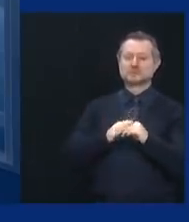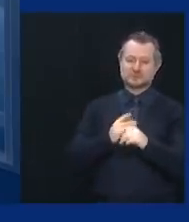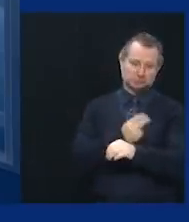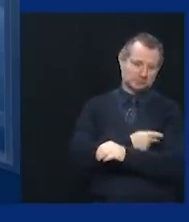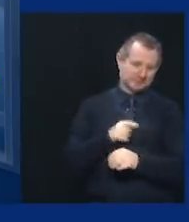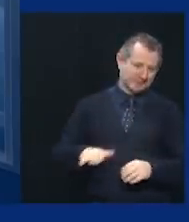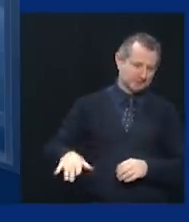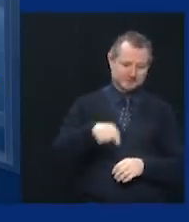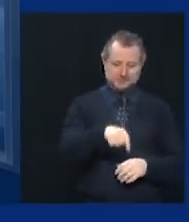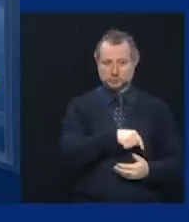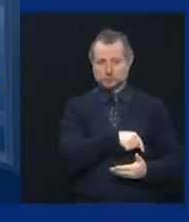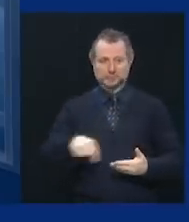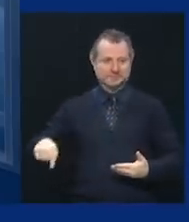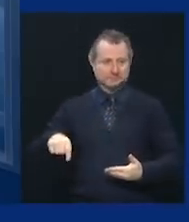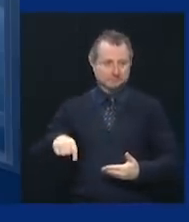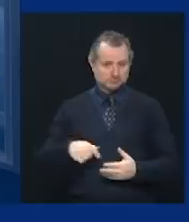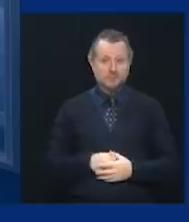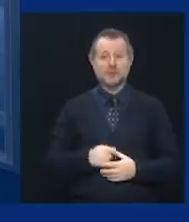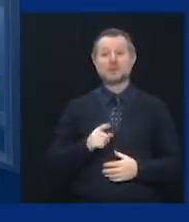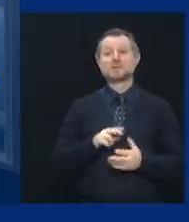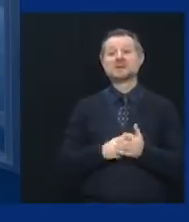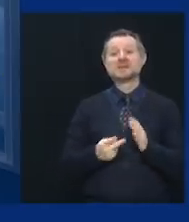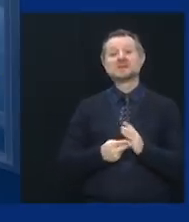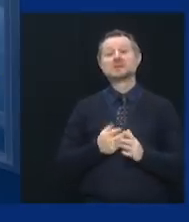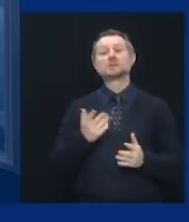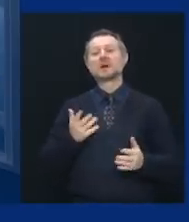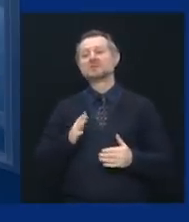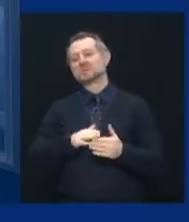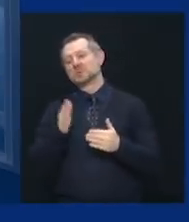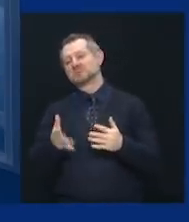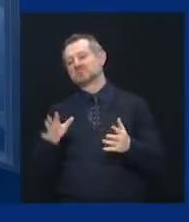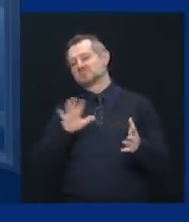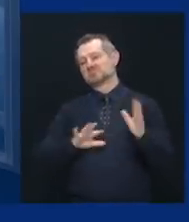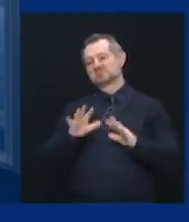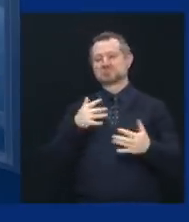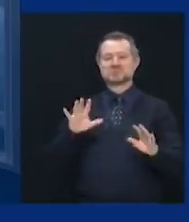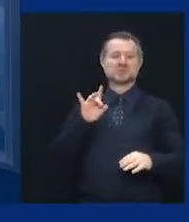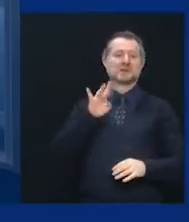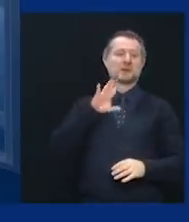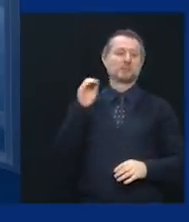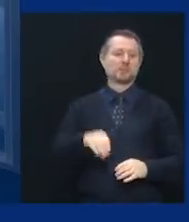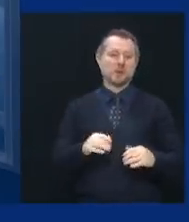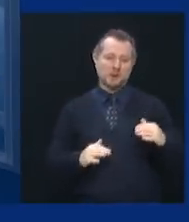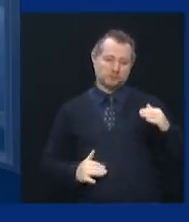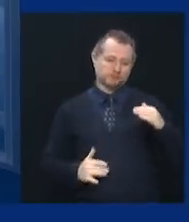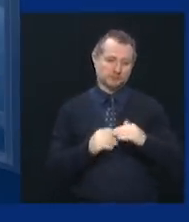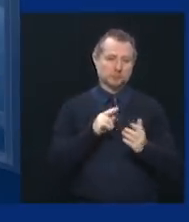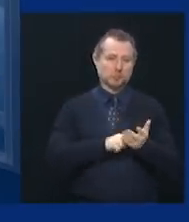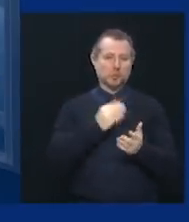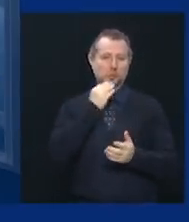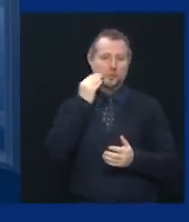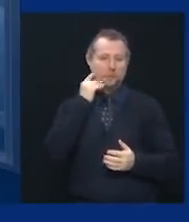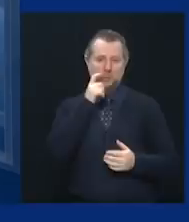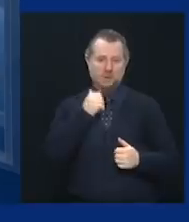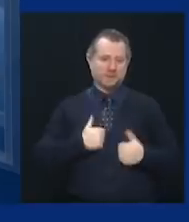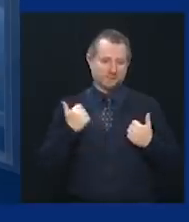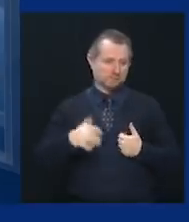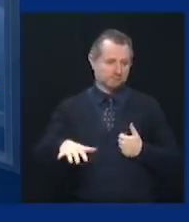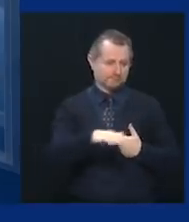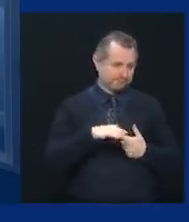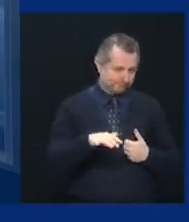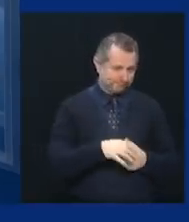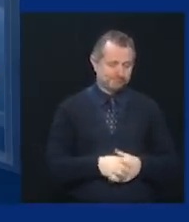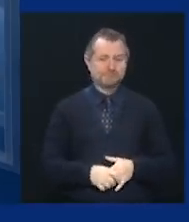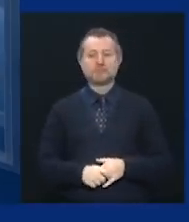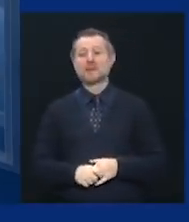this week, which will get us up to 85% of the nursing home residents by the end of this